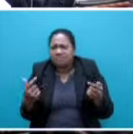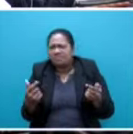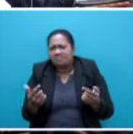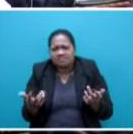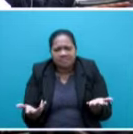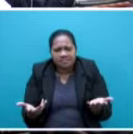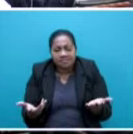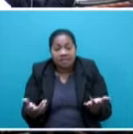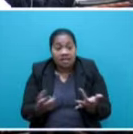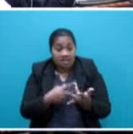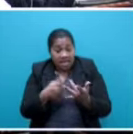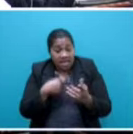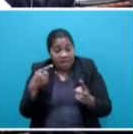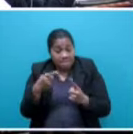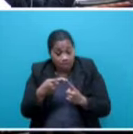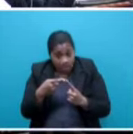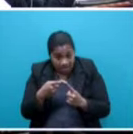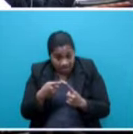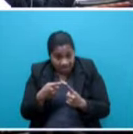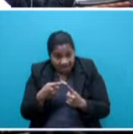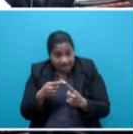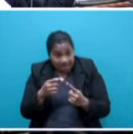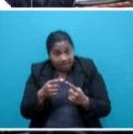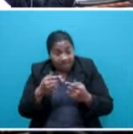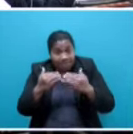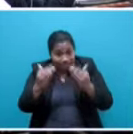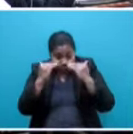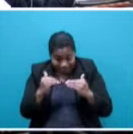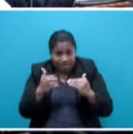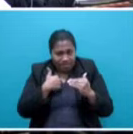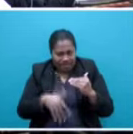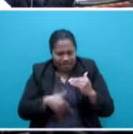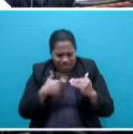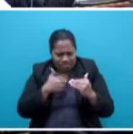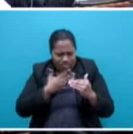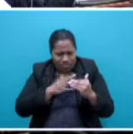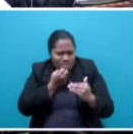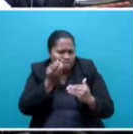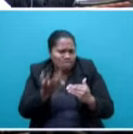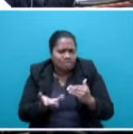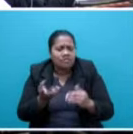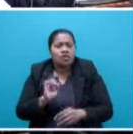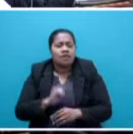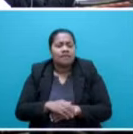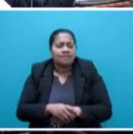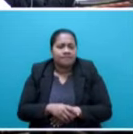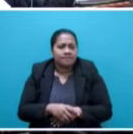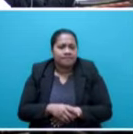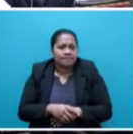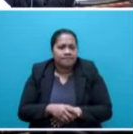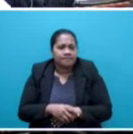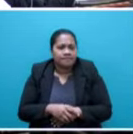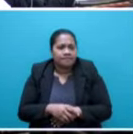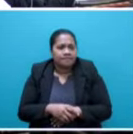Speaker, sir, which I always find not worth really responding to, but I feel I have to, the Honourable Rabuka had mentioned earlier on, we got only this